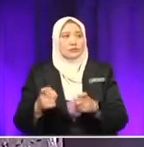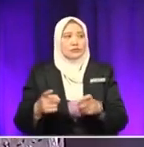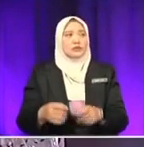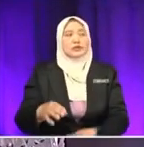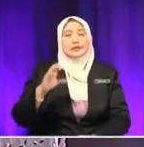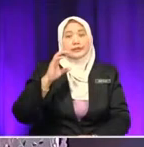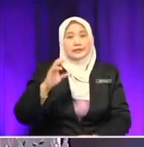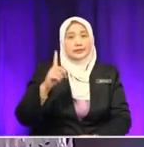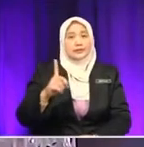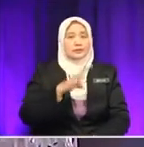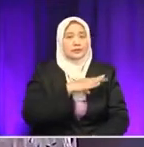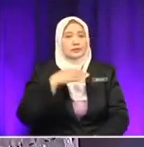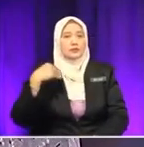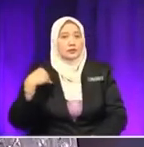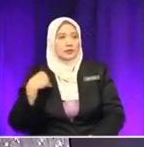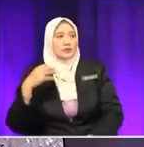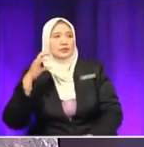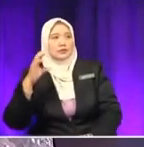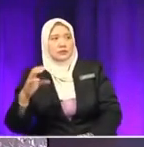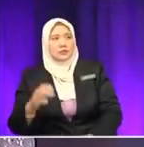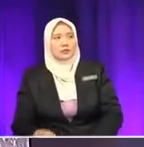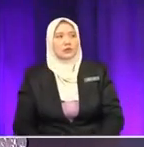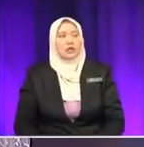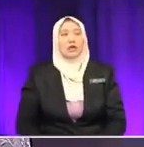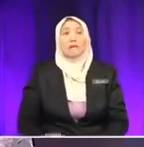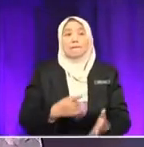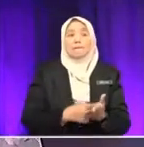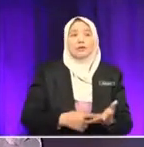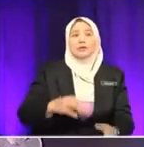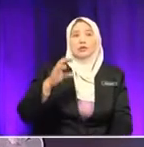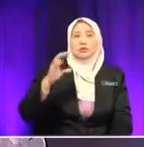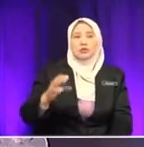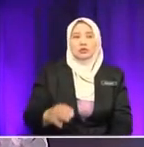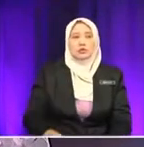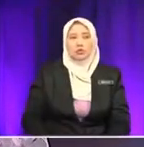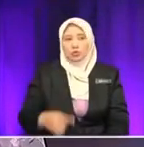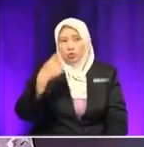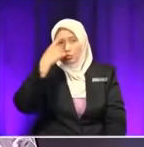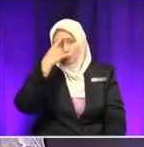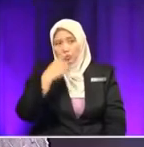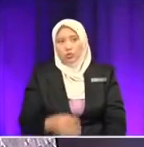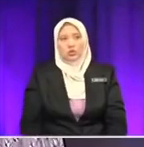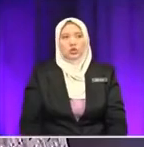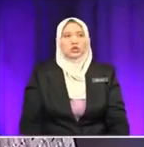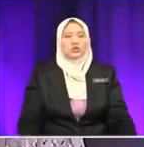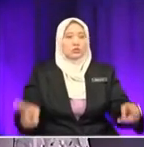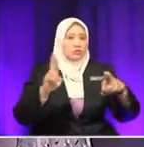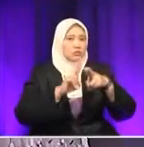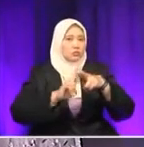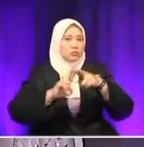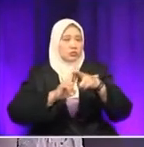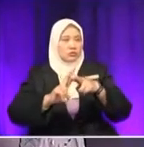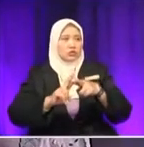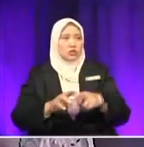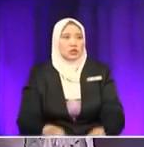C1 and that will be your C. Now, Tivia, what is C? C is to conclude your paragraph. Mm-hmm. You need to end what